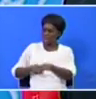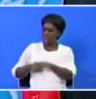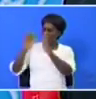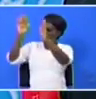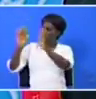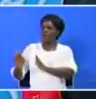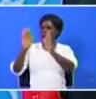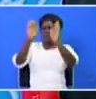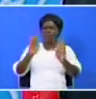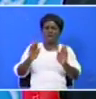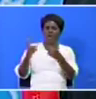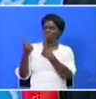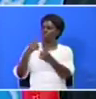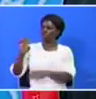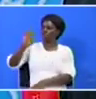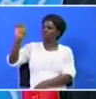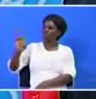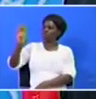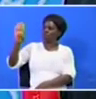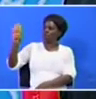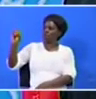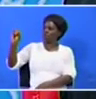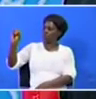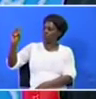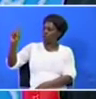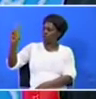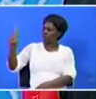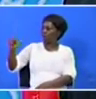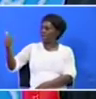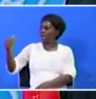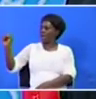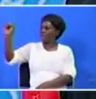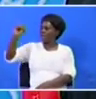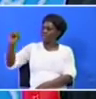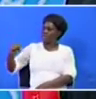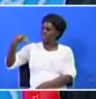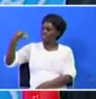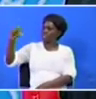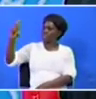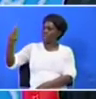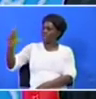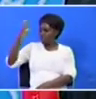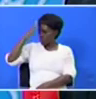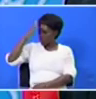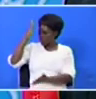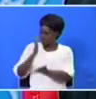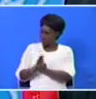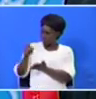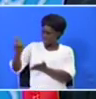rally, he talks about Eurobond. The other one was the SGR. He knows for a fact. They signed